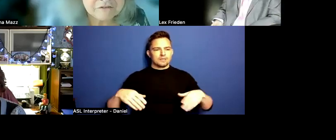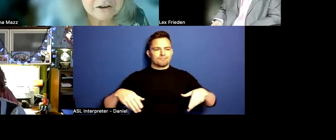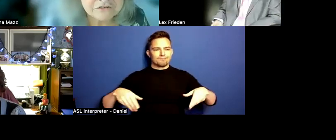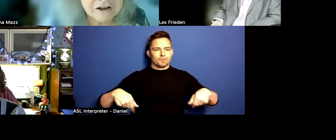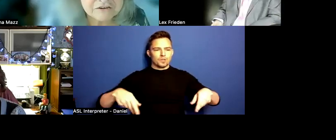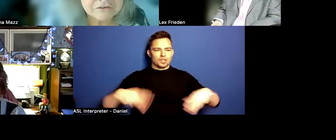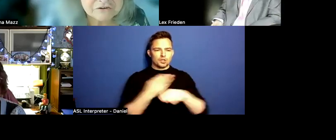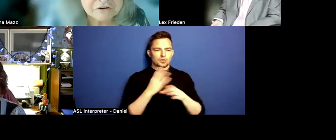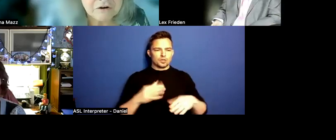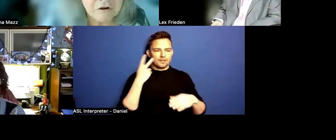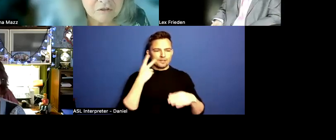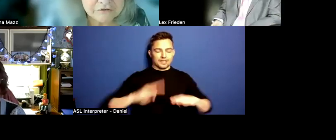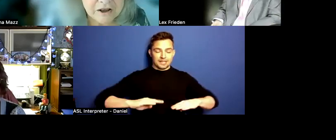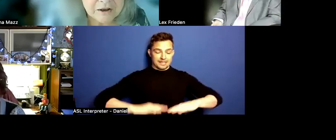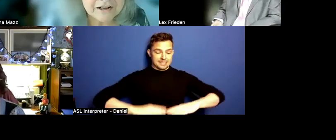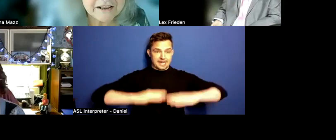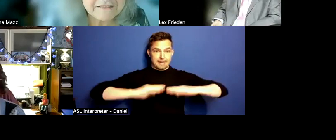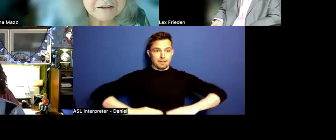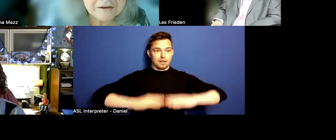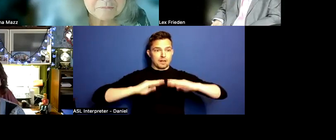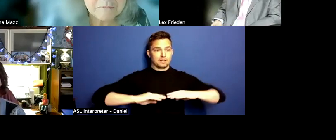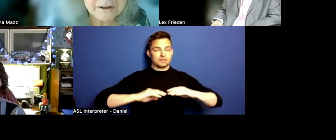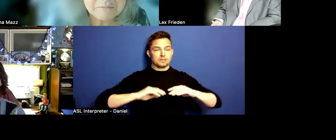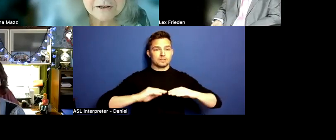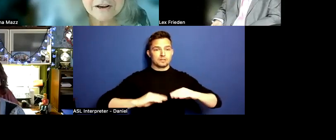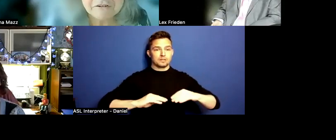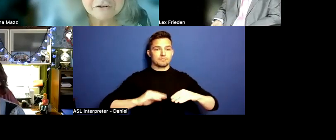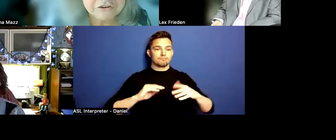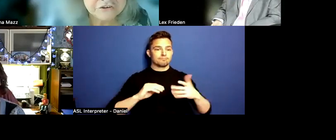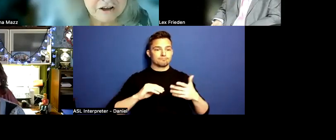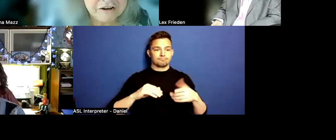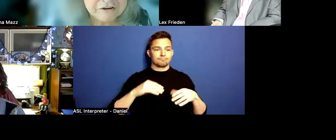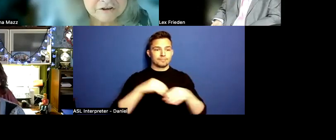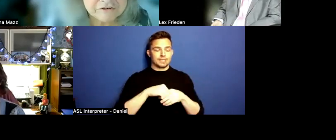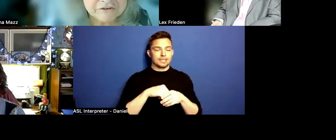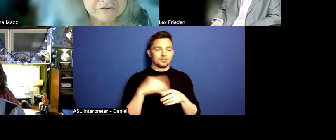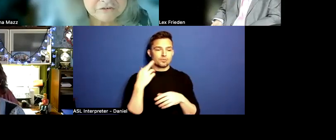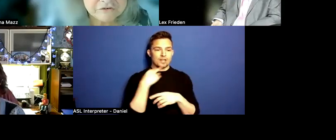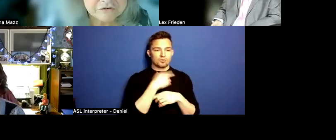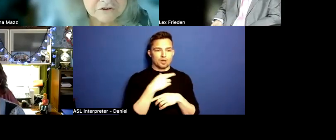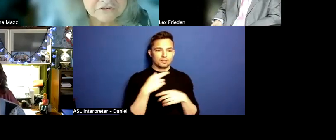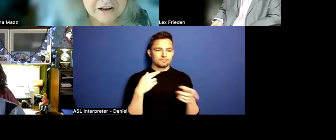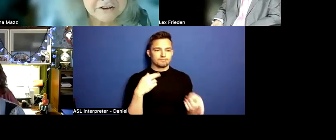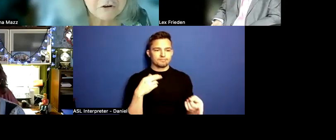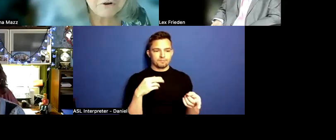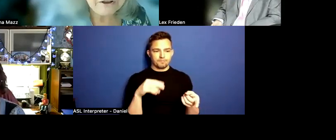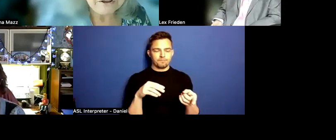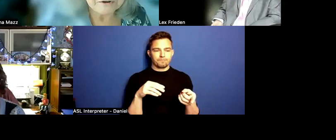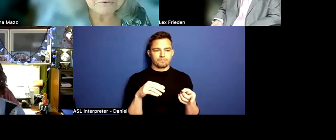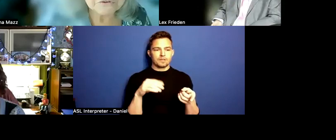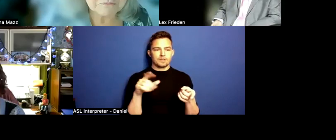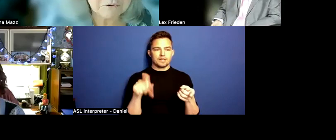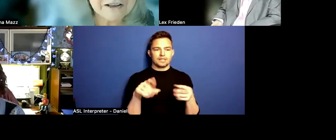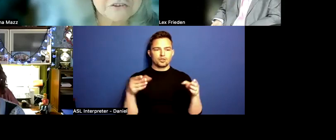we're seeing in restaurants all the time. And I think there might have been an effort in Chicago even to address that. I